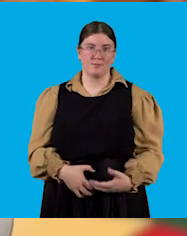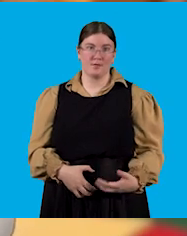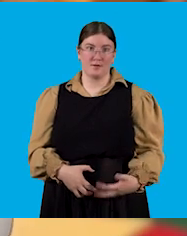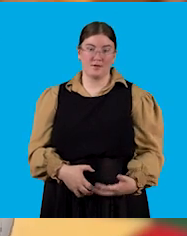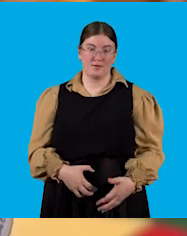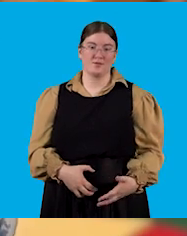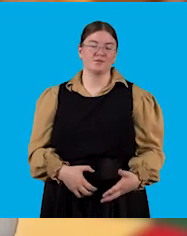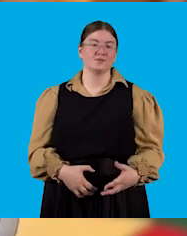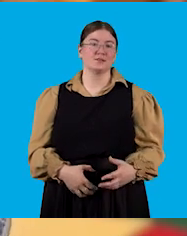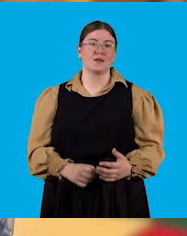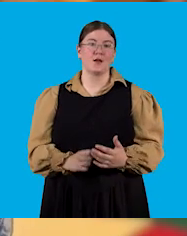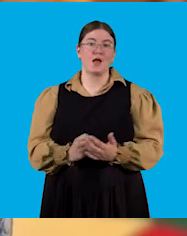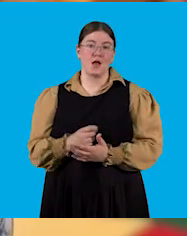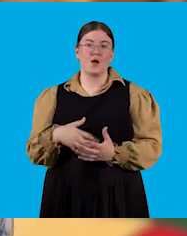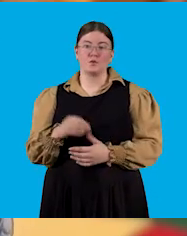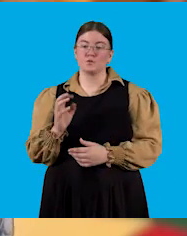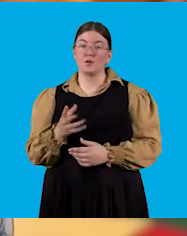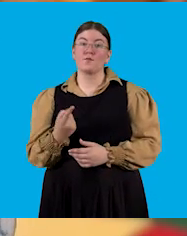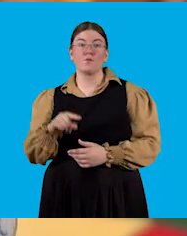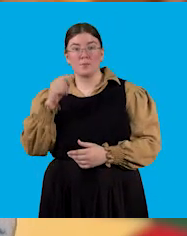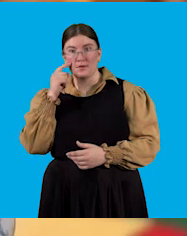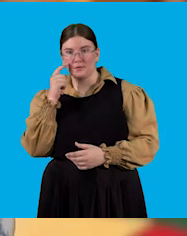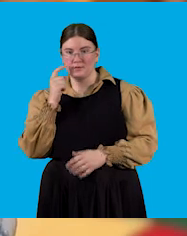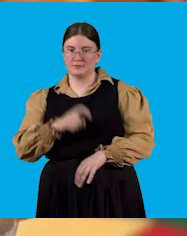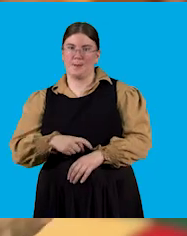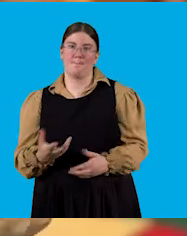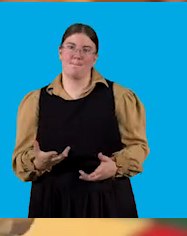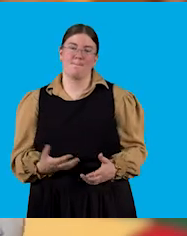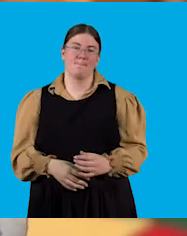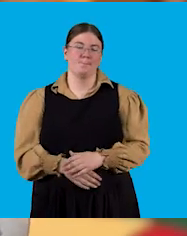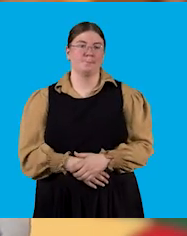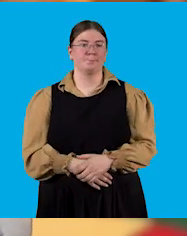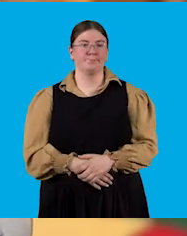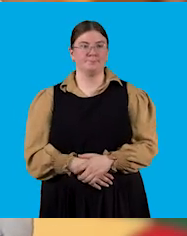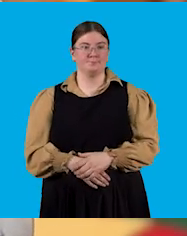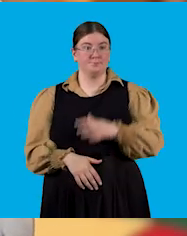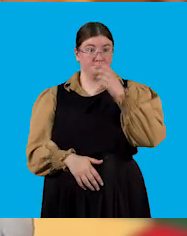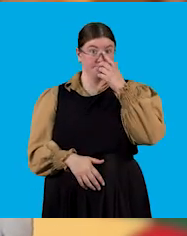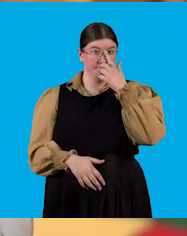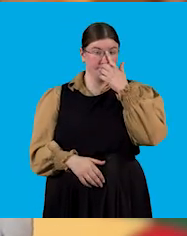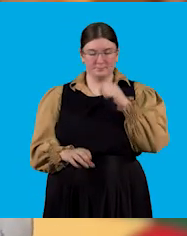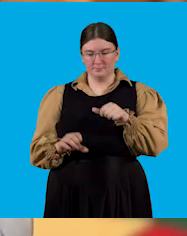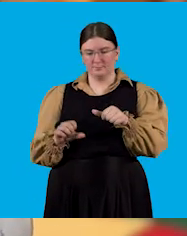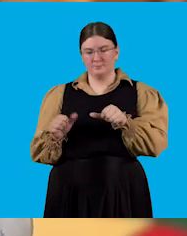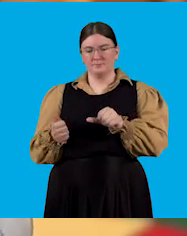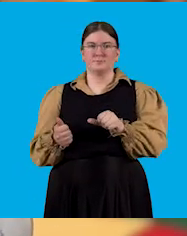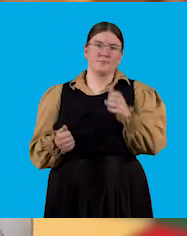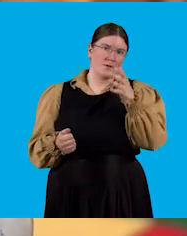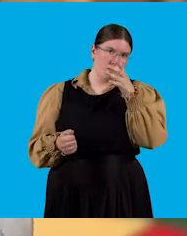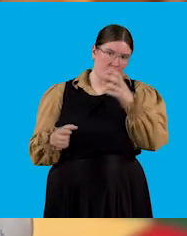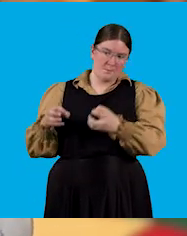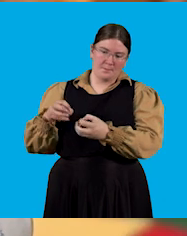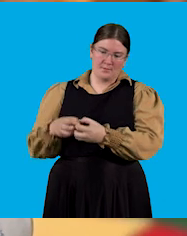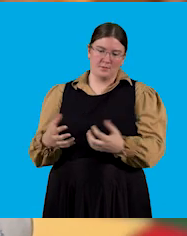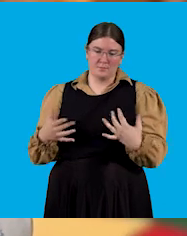seen as blood during the menstrual period. And then fertilization, we